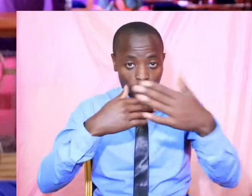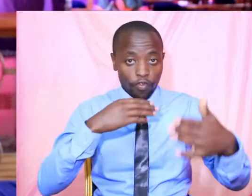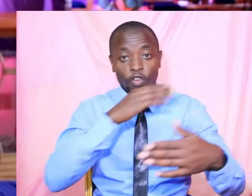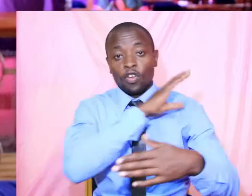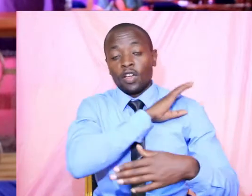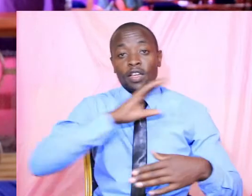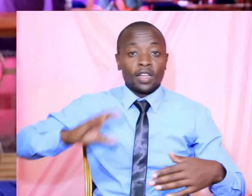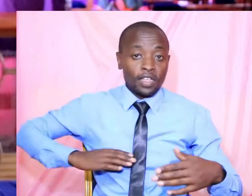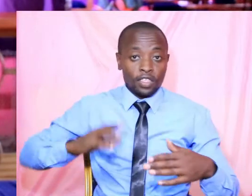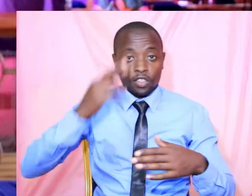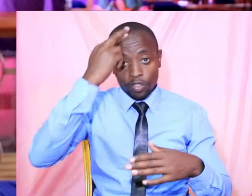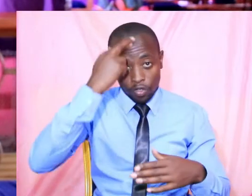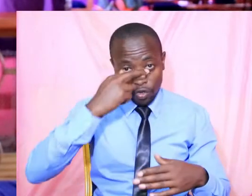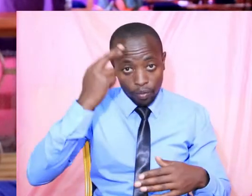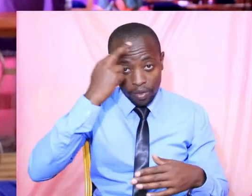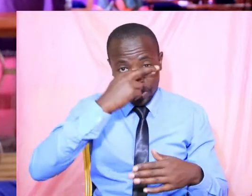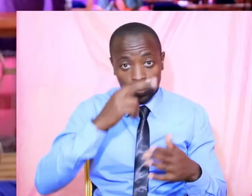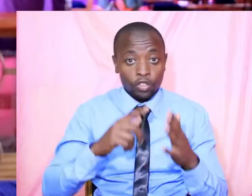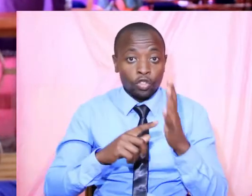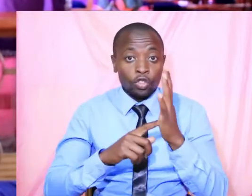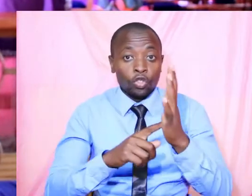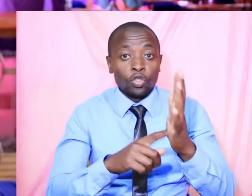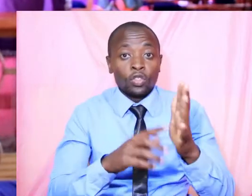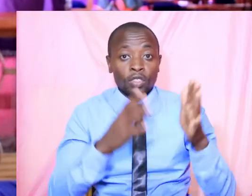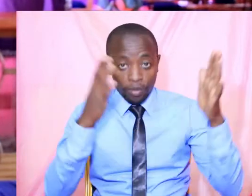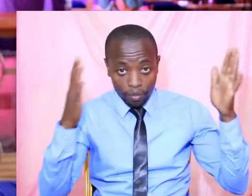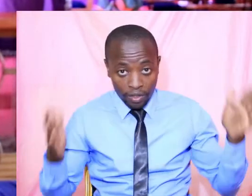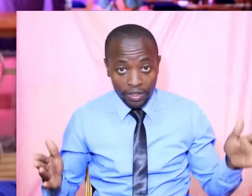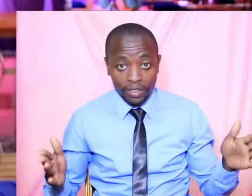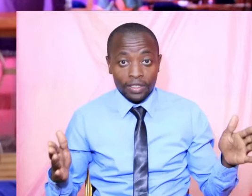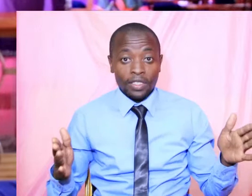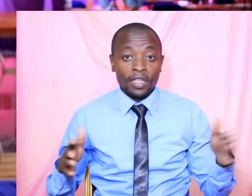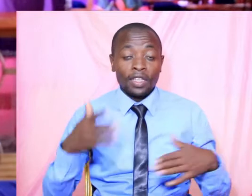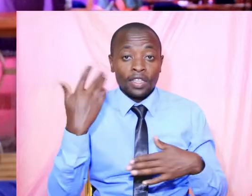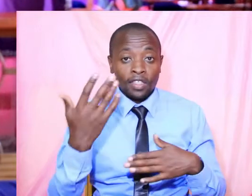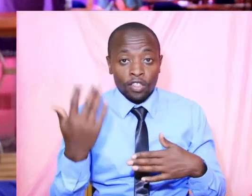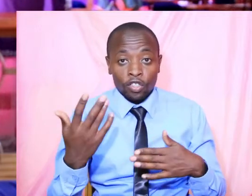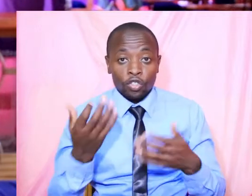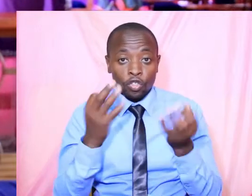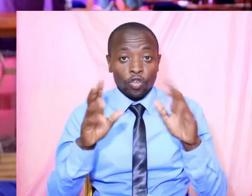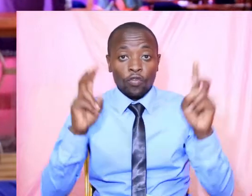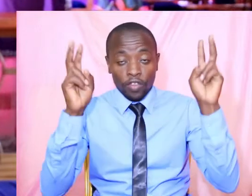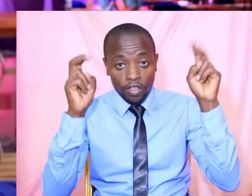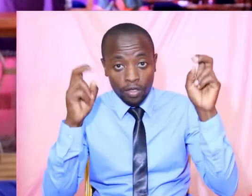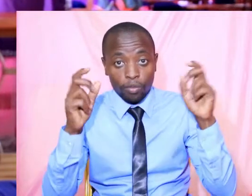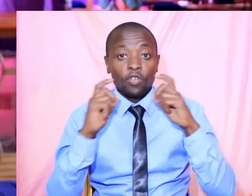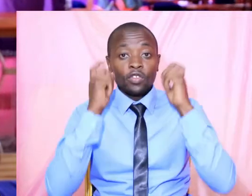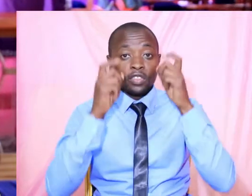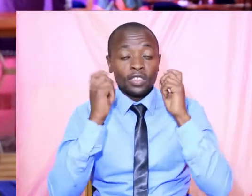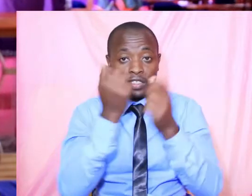Romans lays out the major themes of sin, salvation,